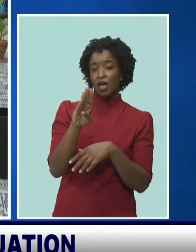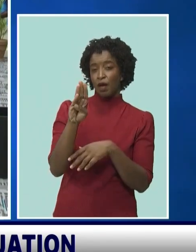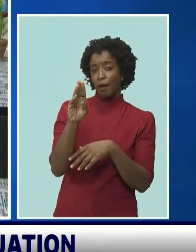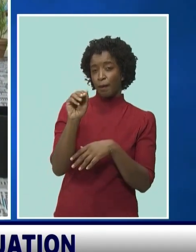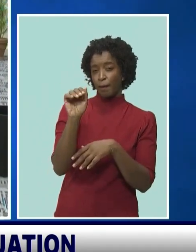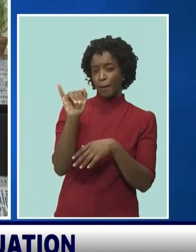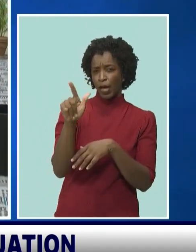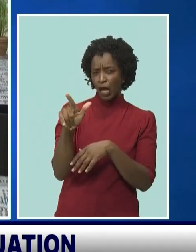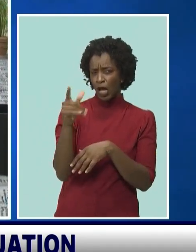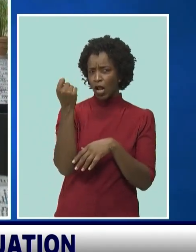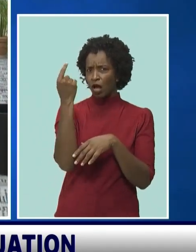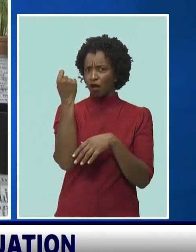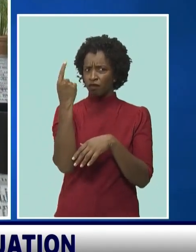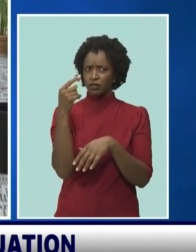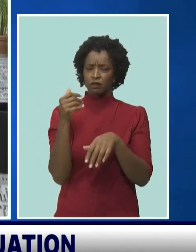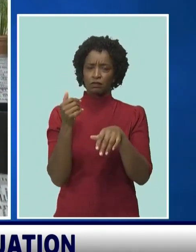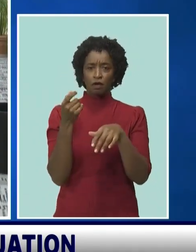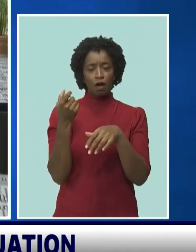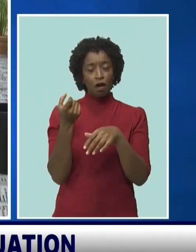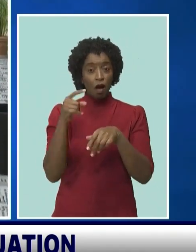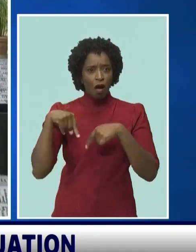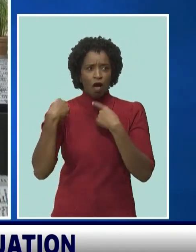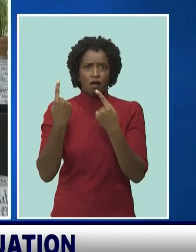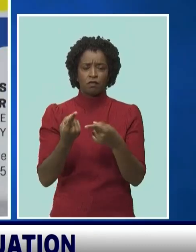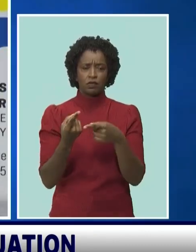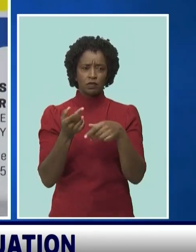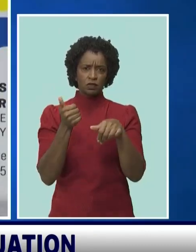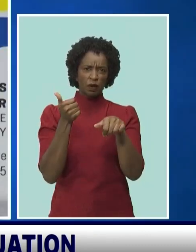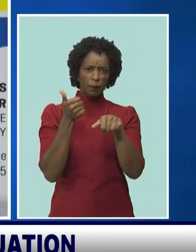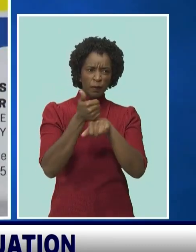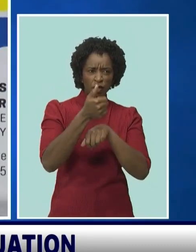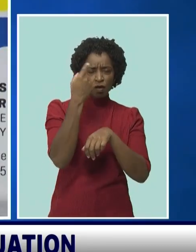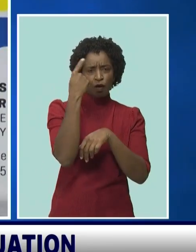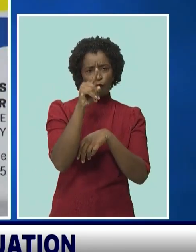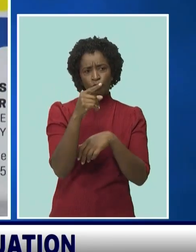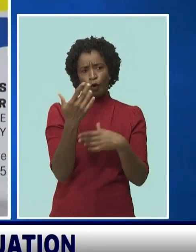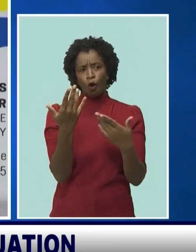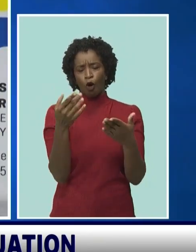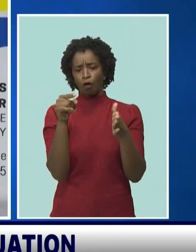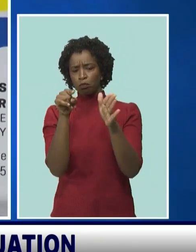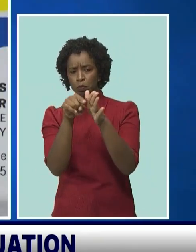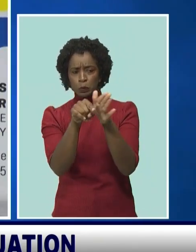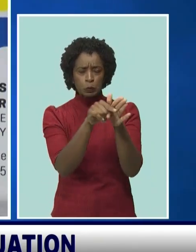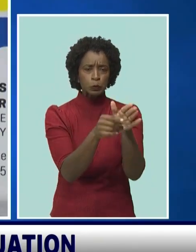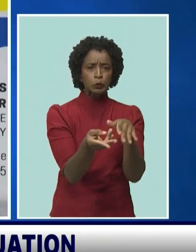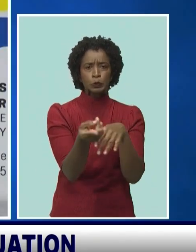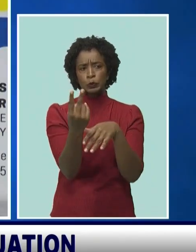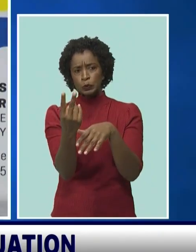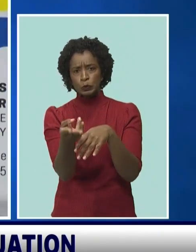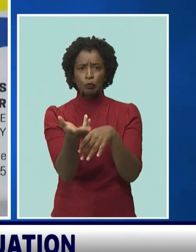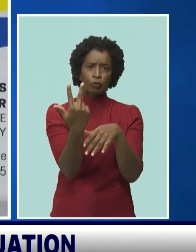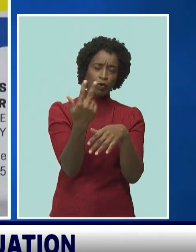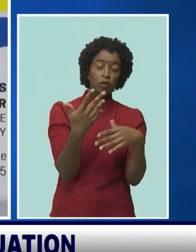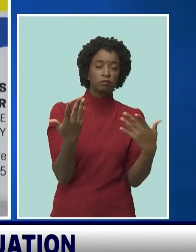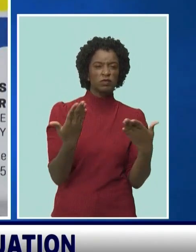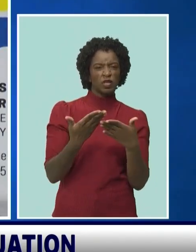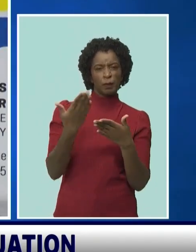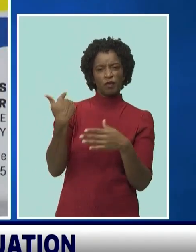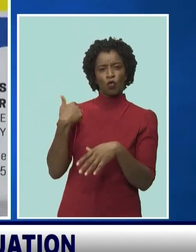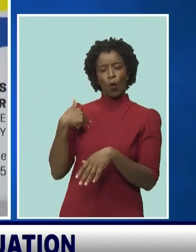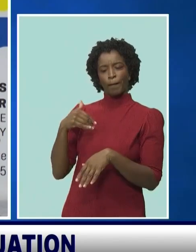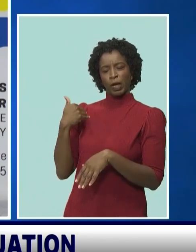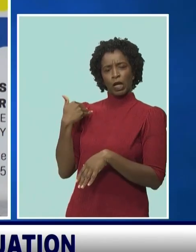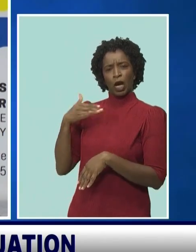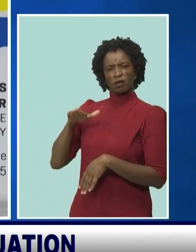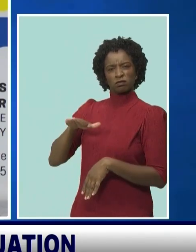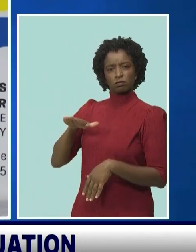charges not committed at the same time walking about Barbados. In my day, nobody got bail for murder, but regrettably,